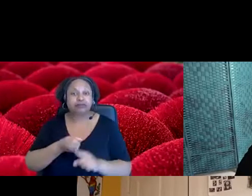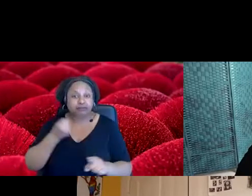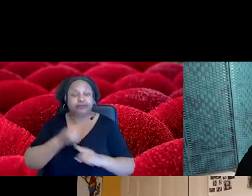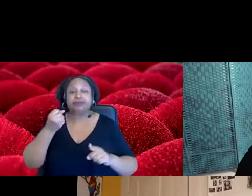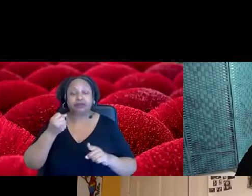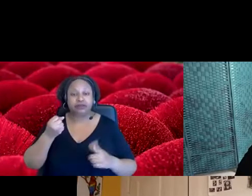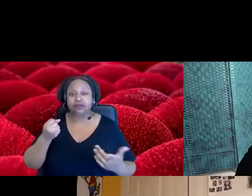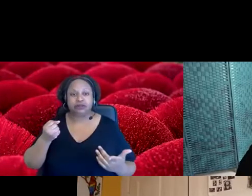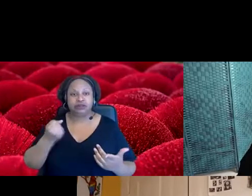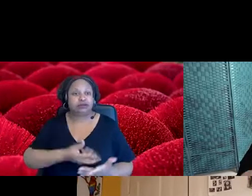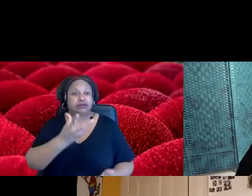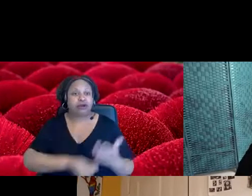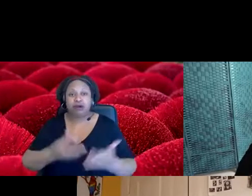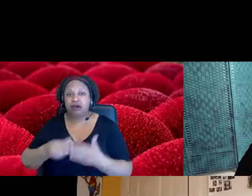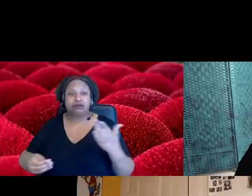suddenly the spaces are gone,